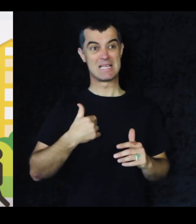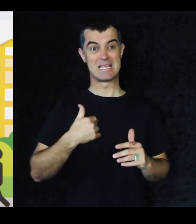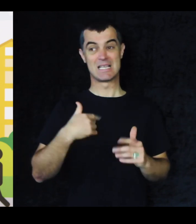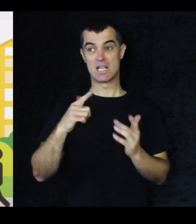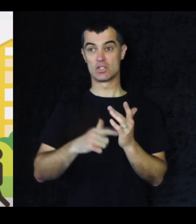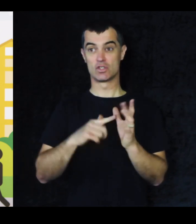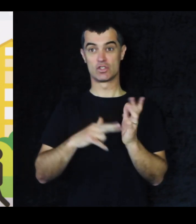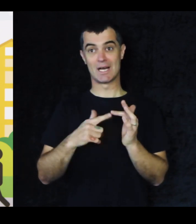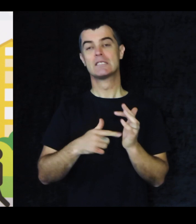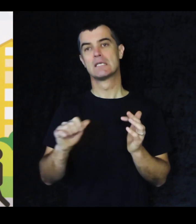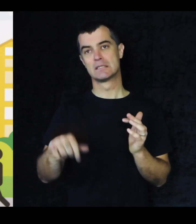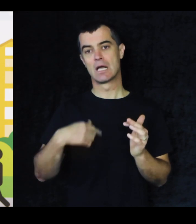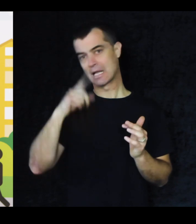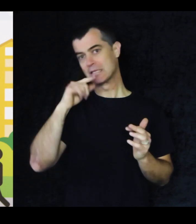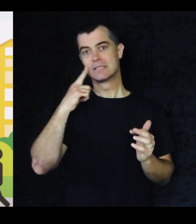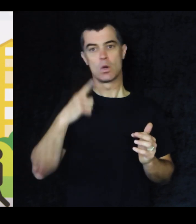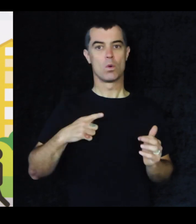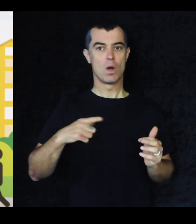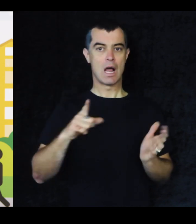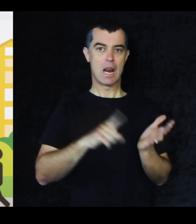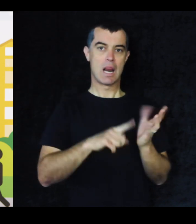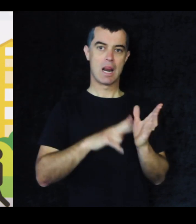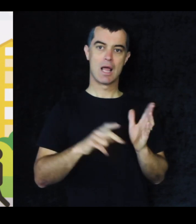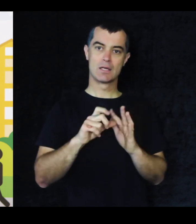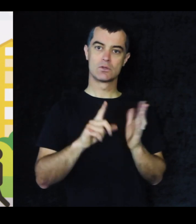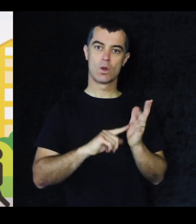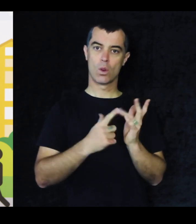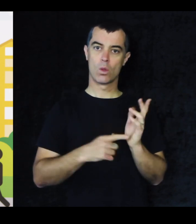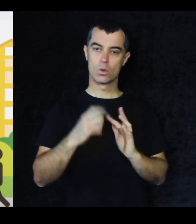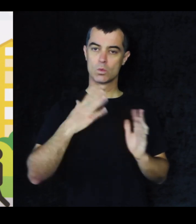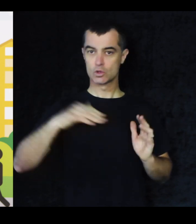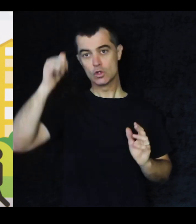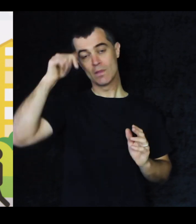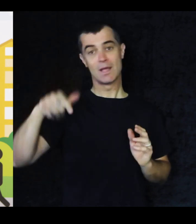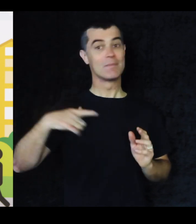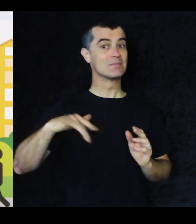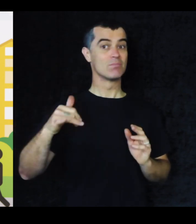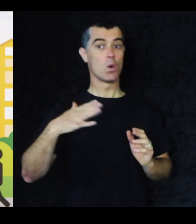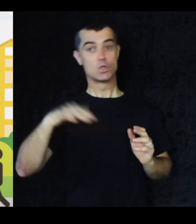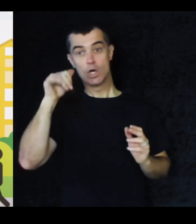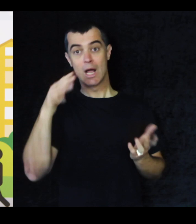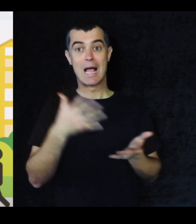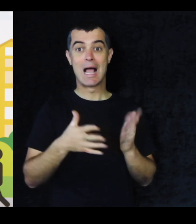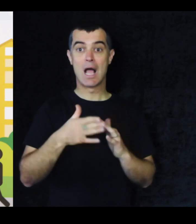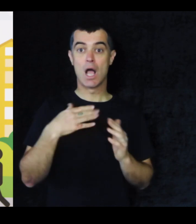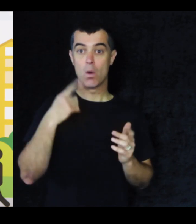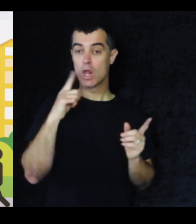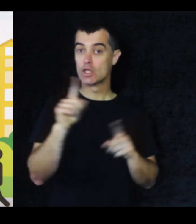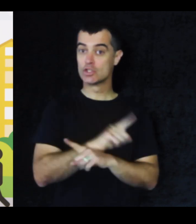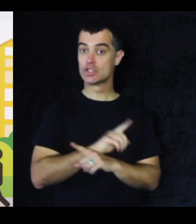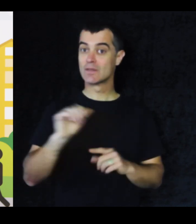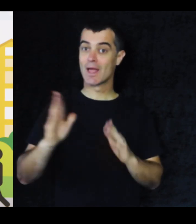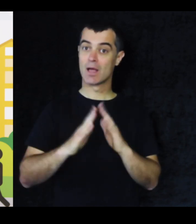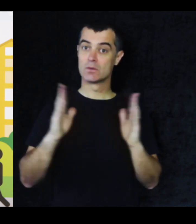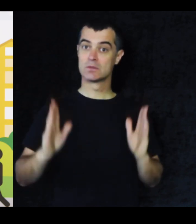if it's me and Janet, then sure, I can see why landlords might want to know that, because they might want to know how we're